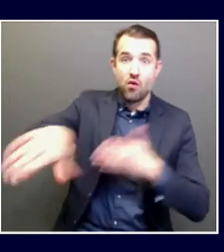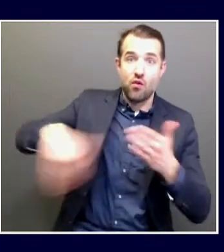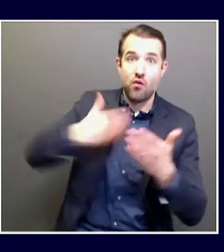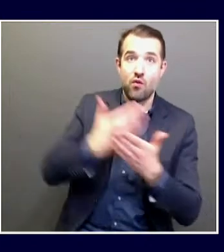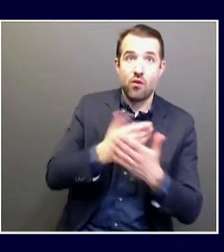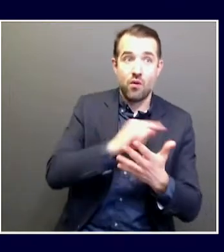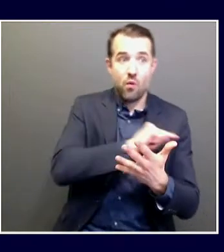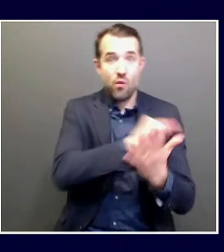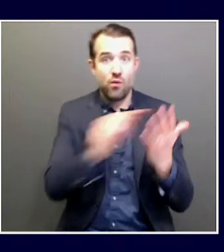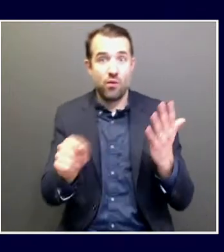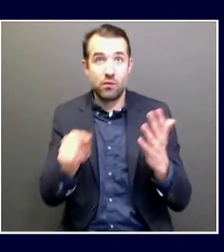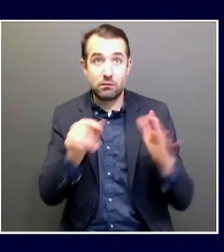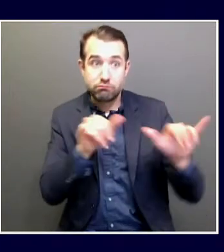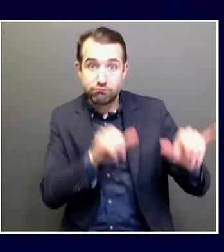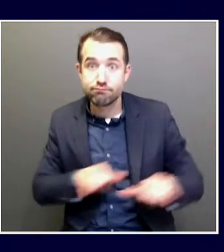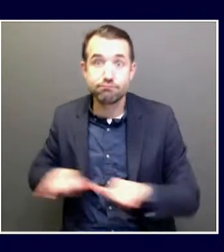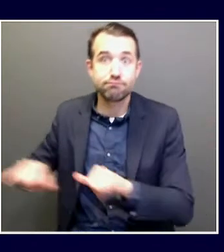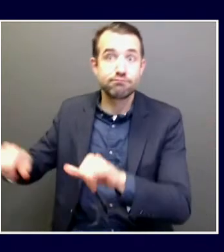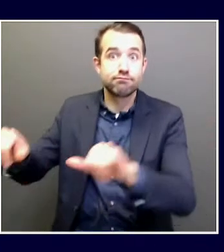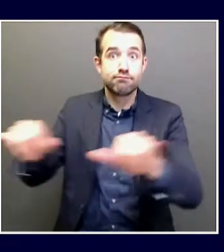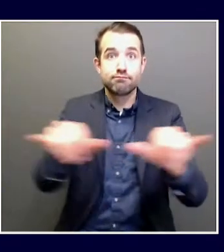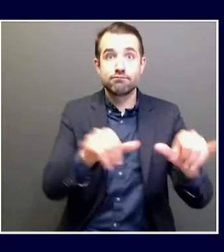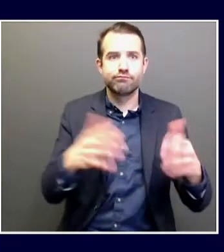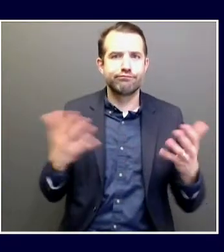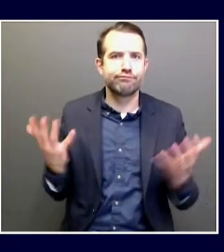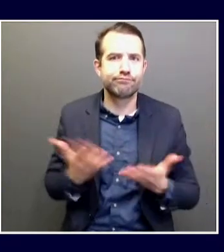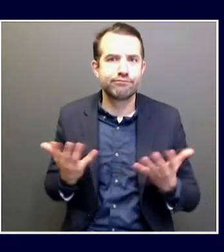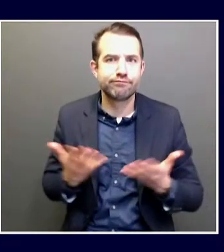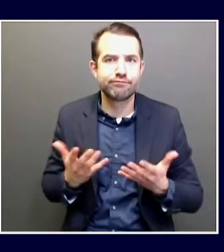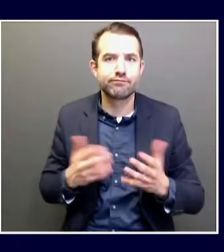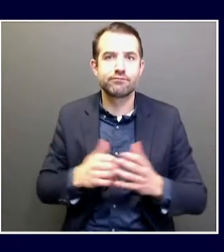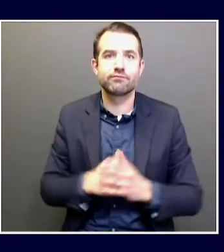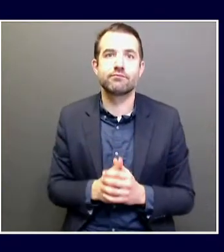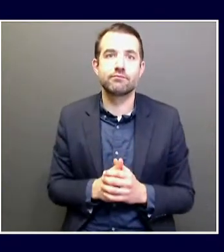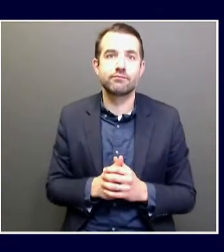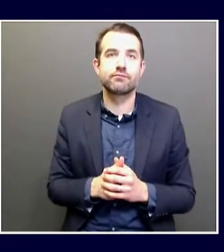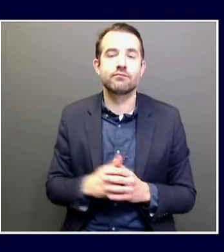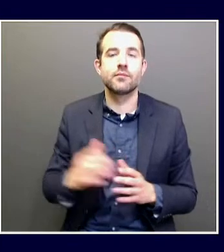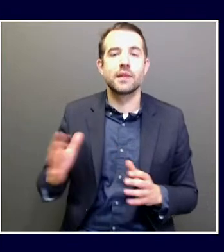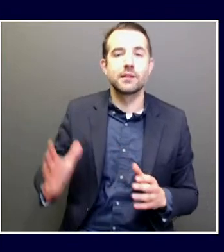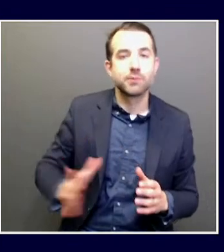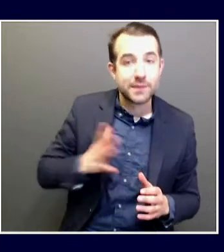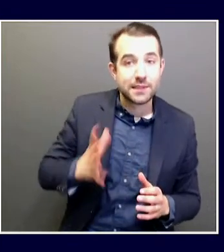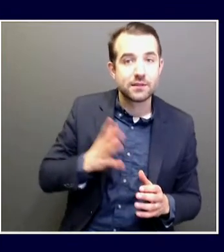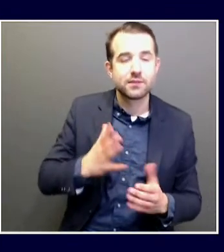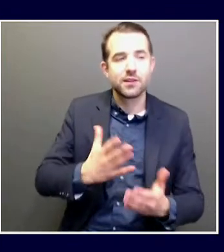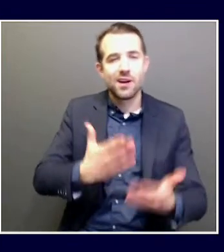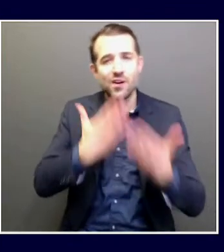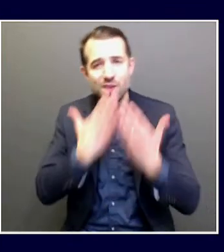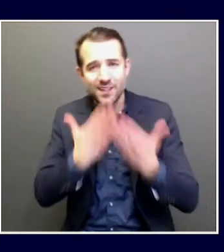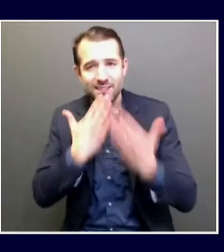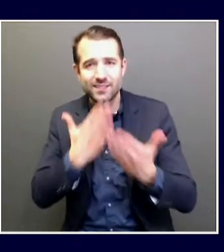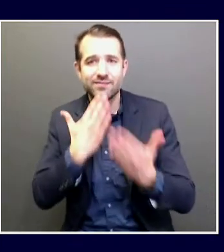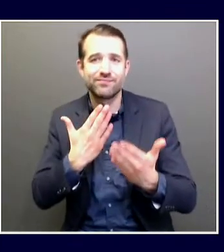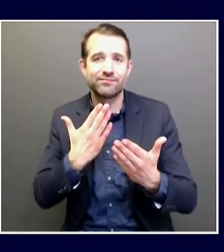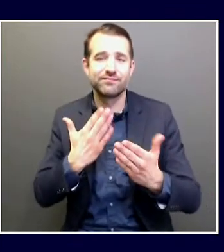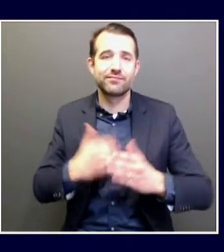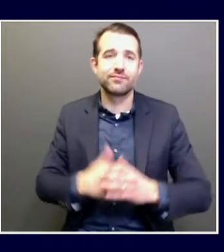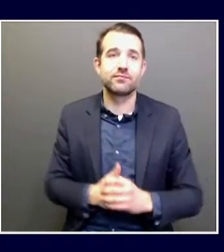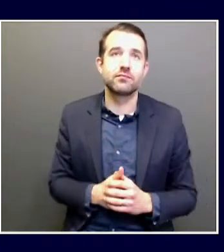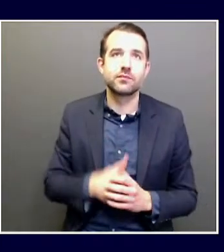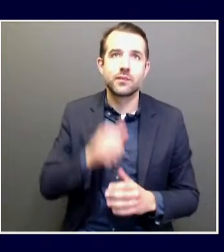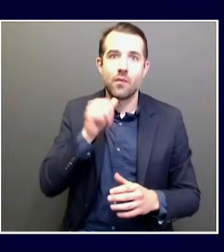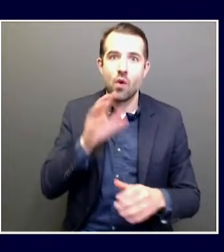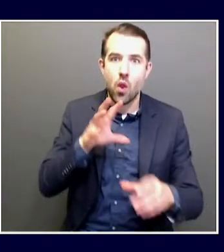being gracious and offering gratitude to those who have played a big role in our past year. I'd like to take a